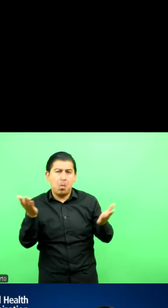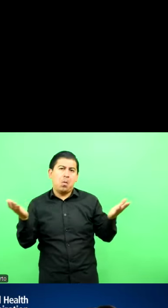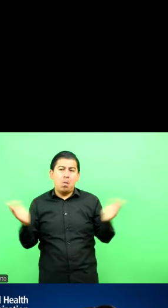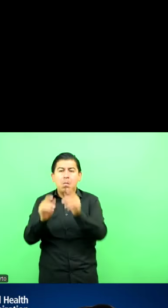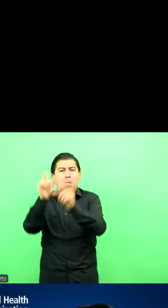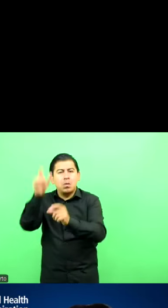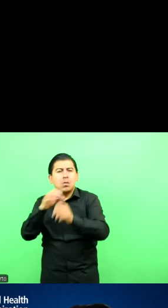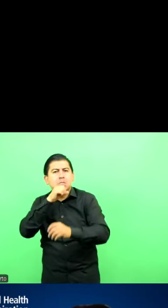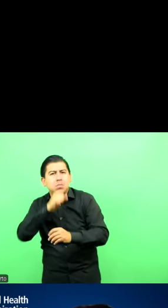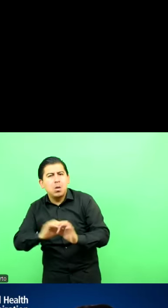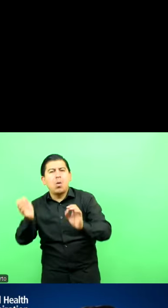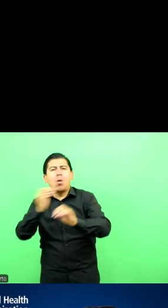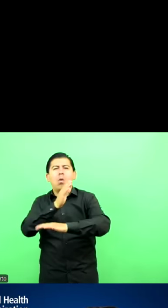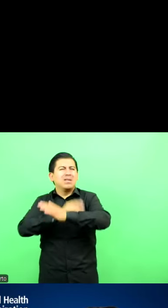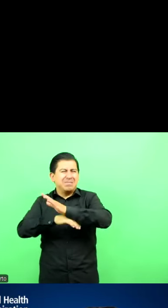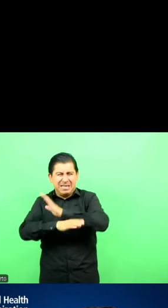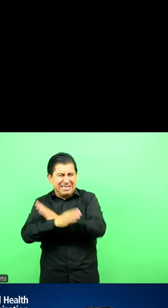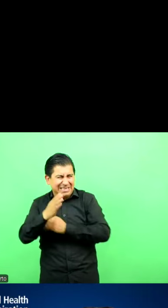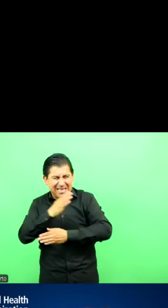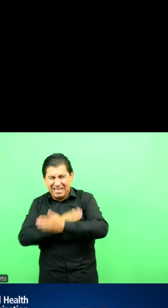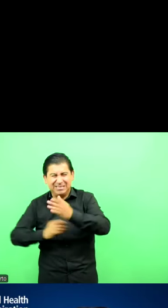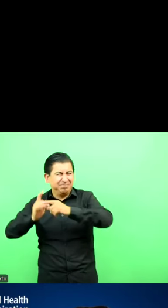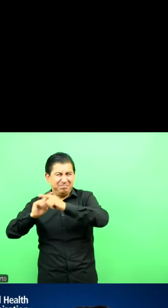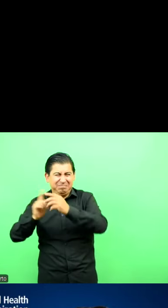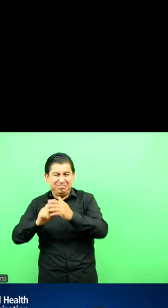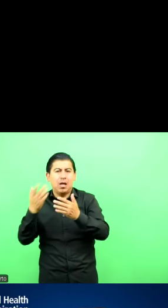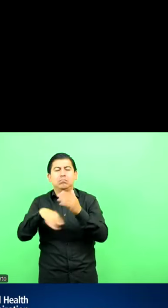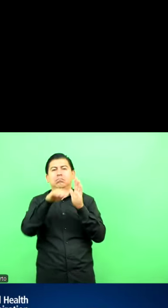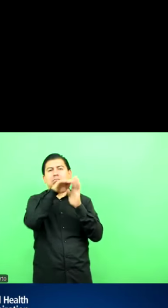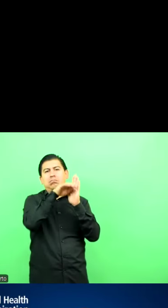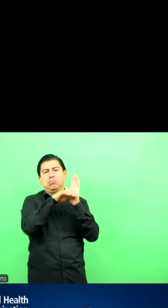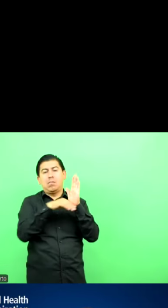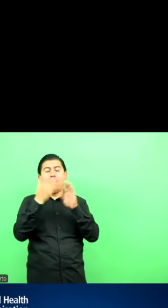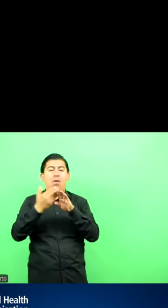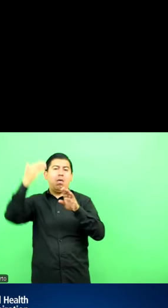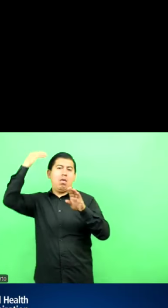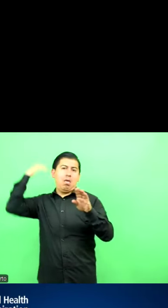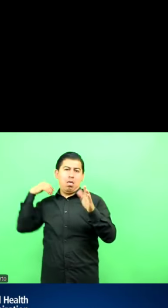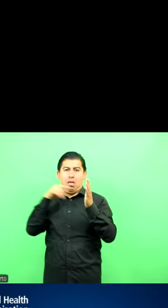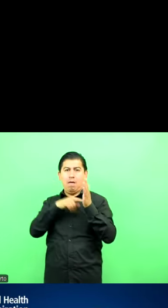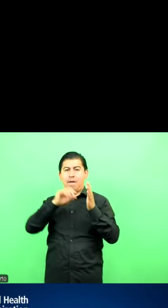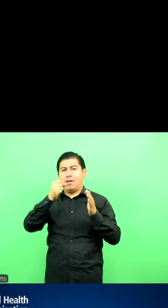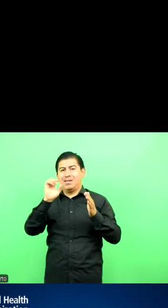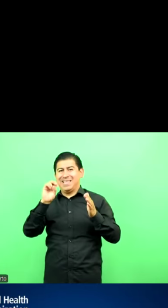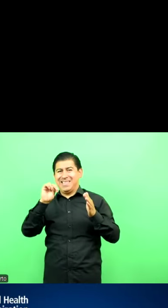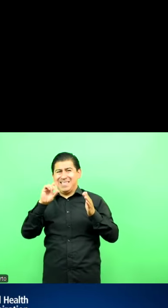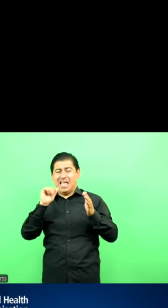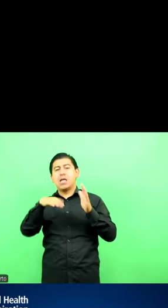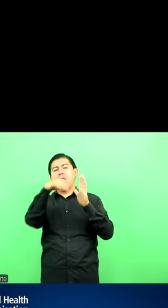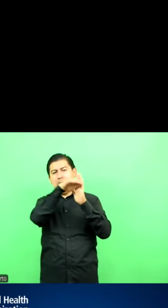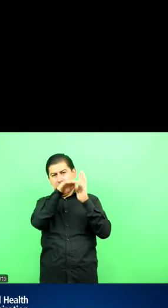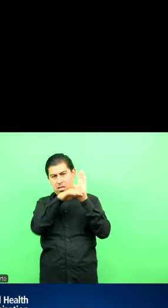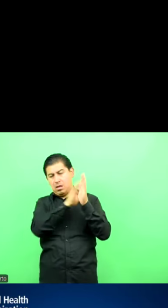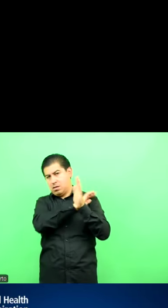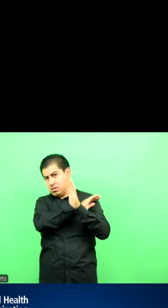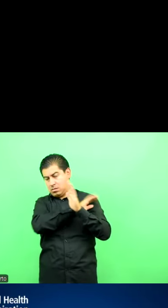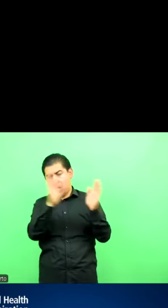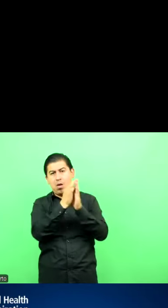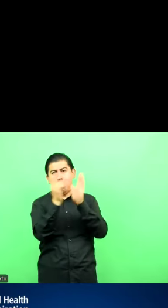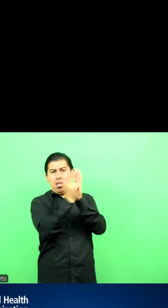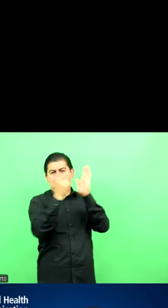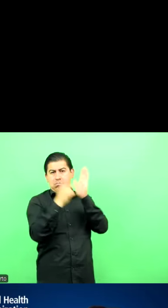the Sendai framework for disaster risk reduction. In WHO, taking that essence and looking into the international health regulations, we